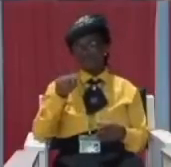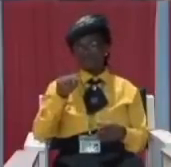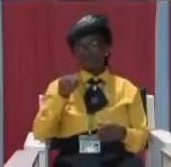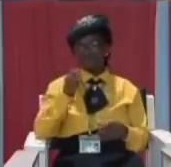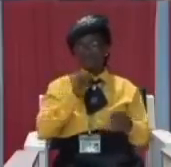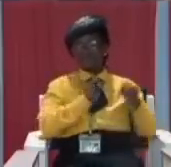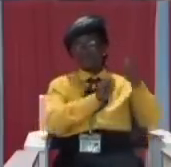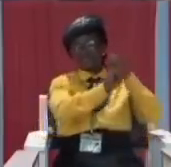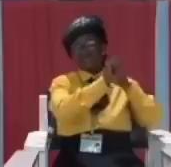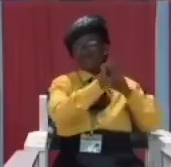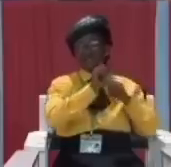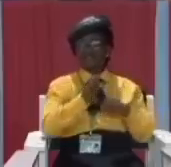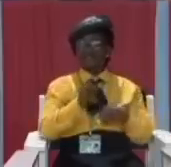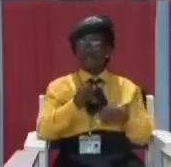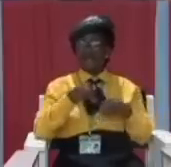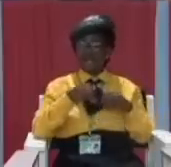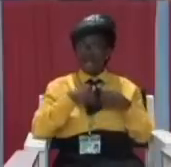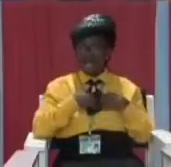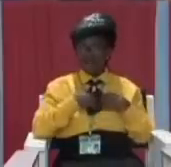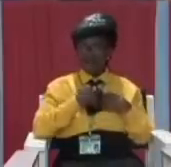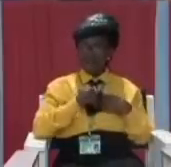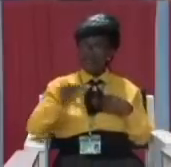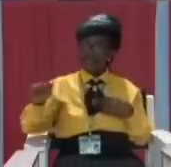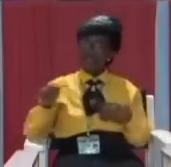Elisha had a taste